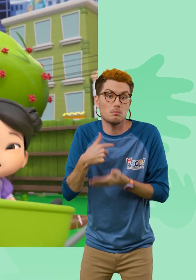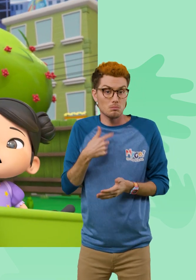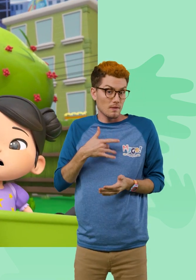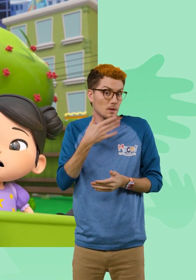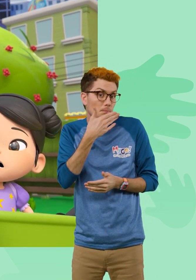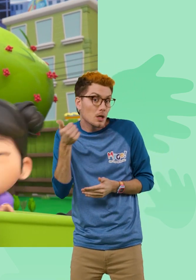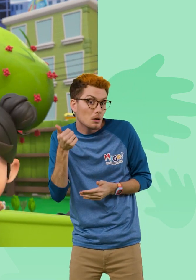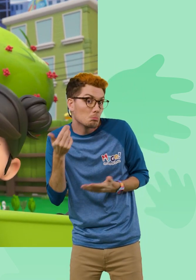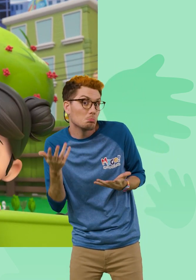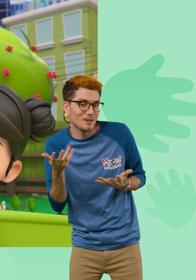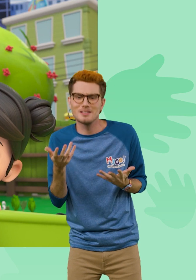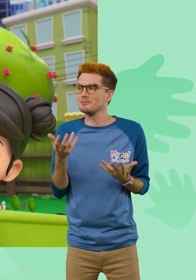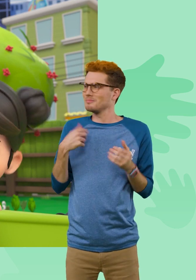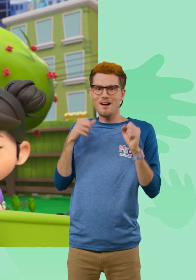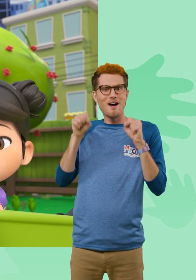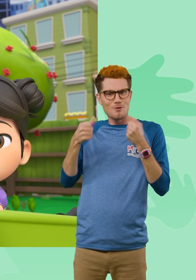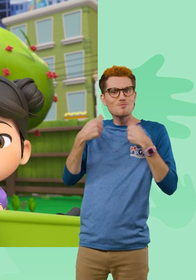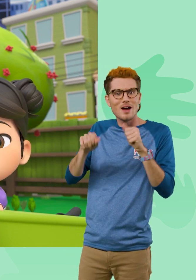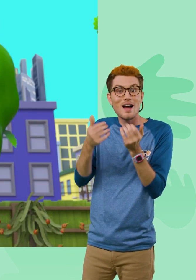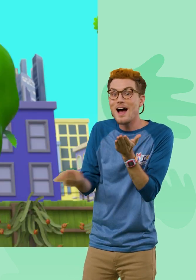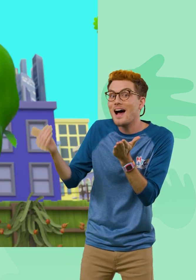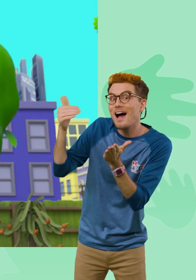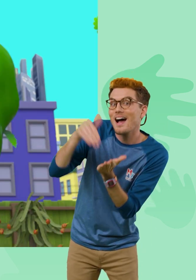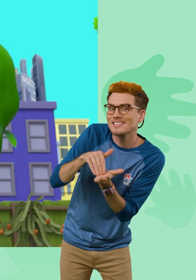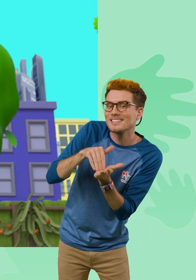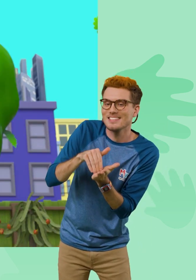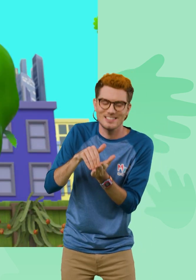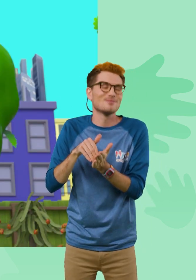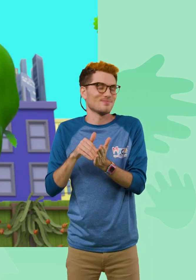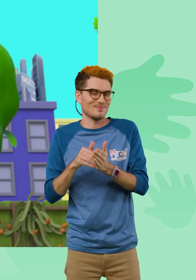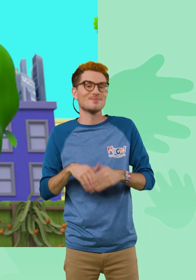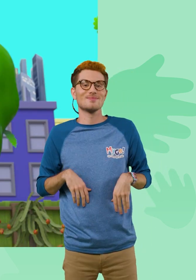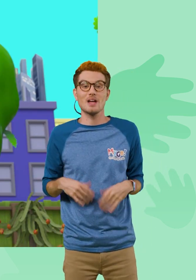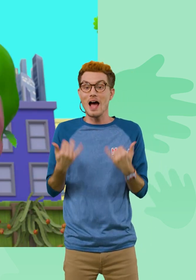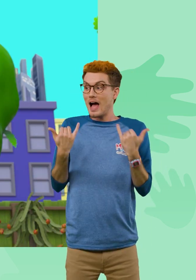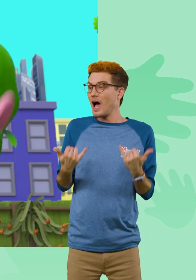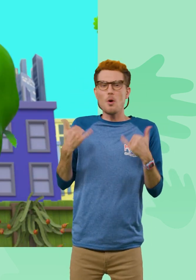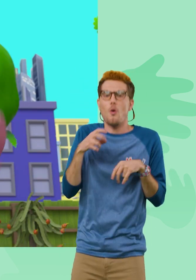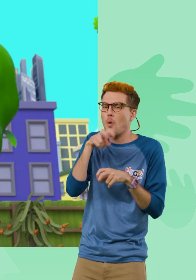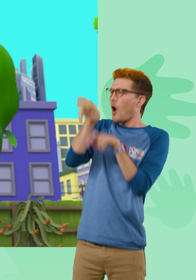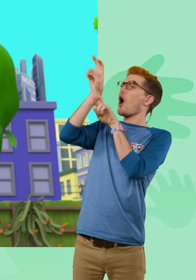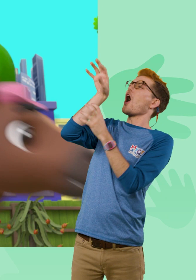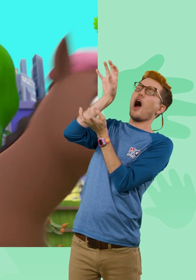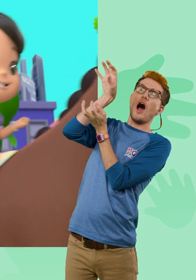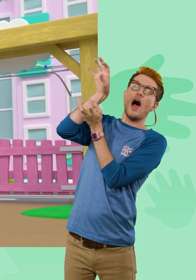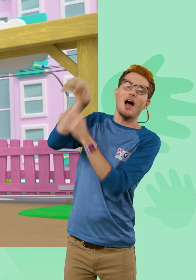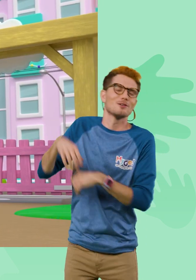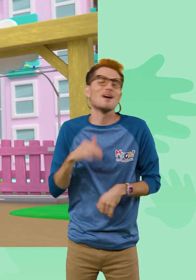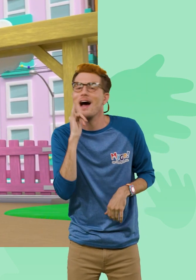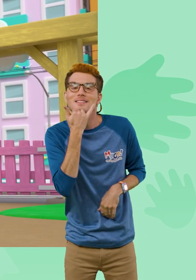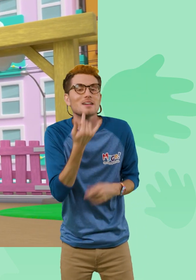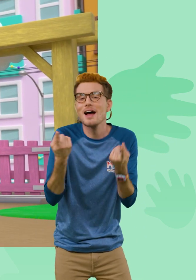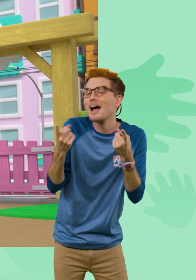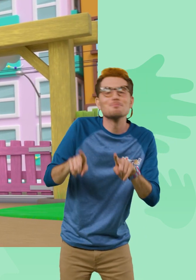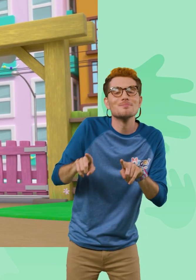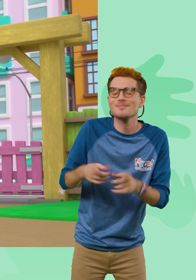help me get well so I can try again? Now you're talking, yee-haw!